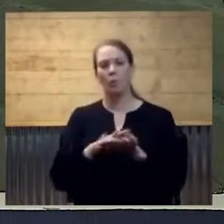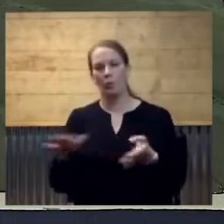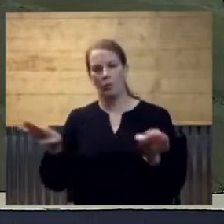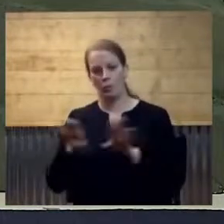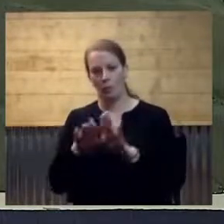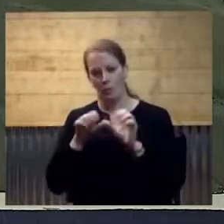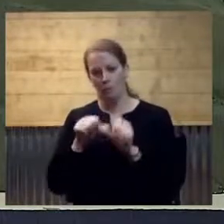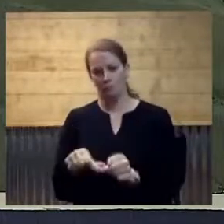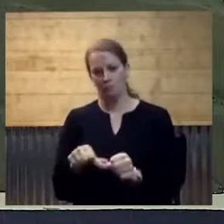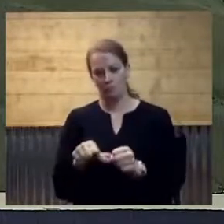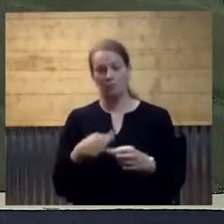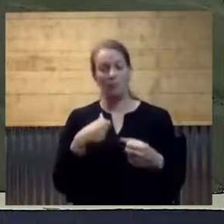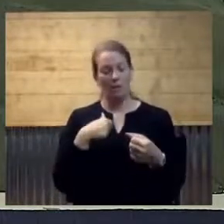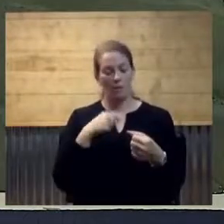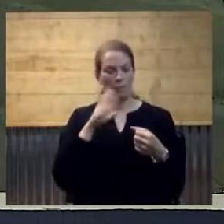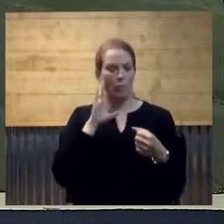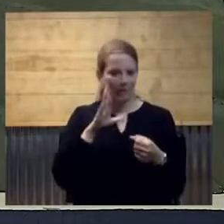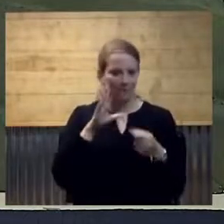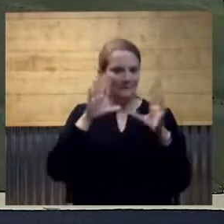And